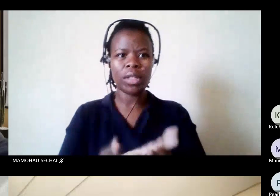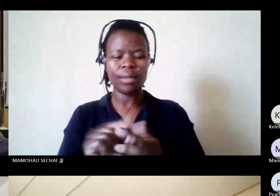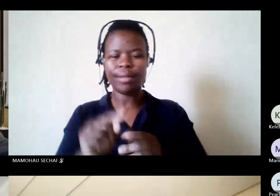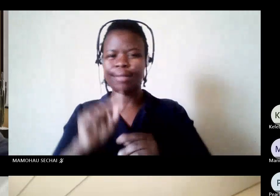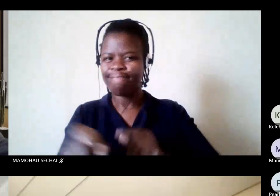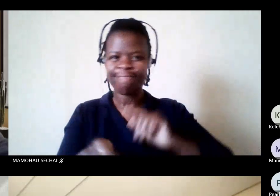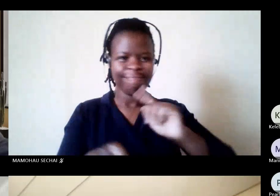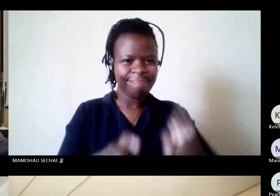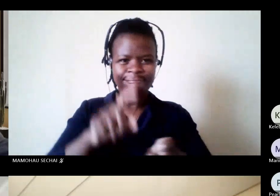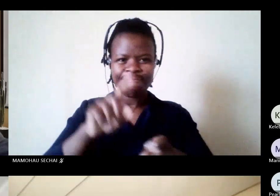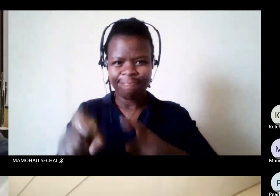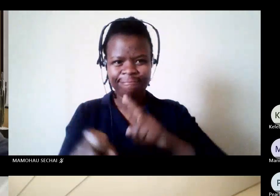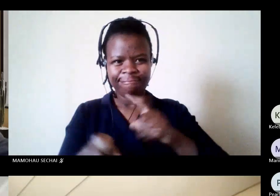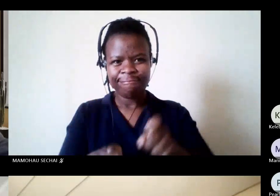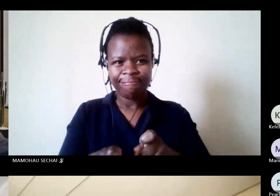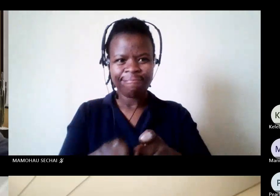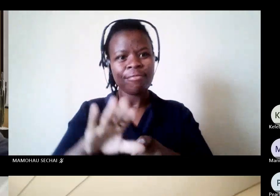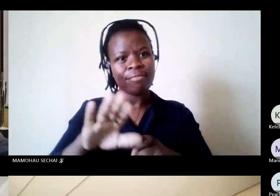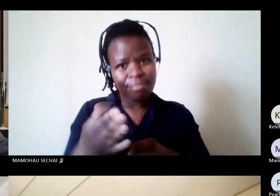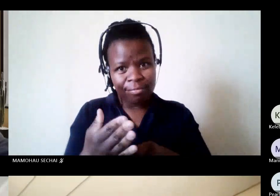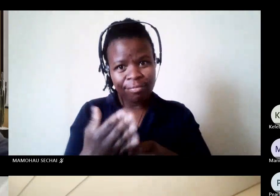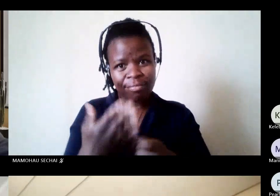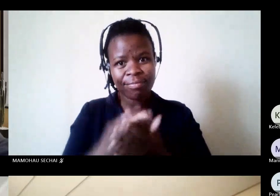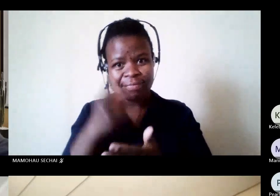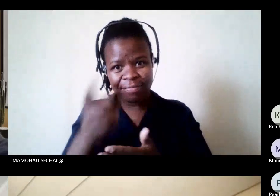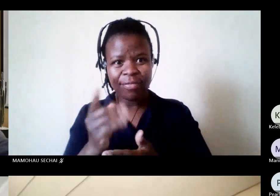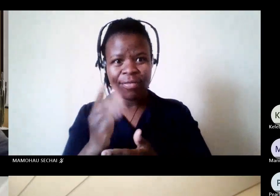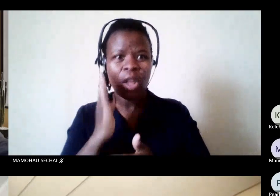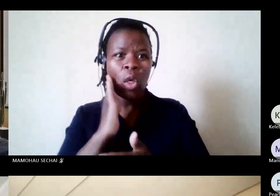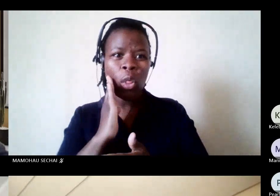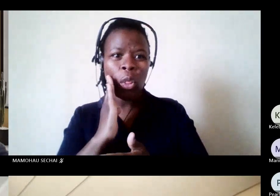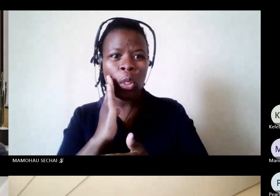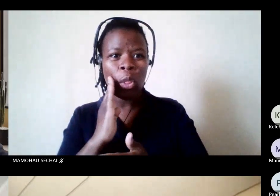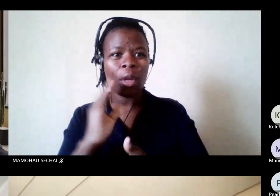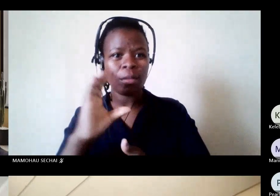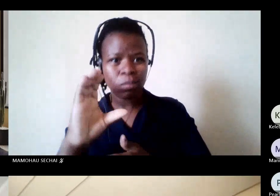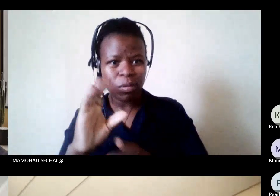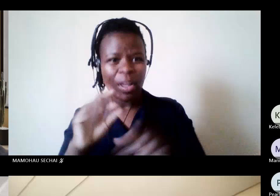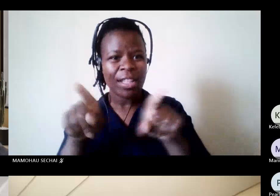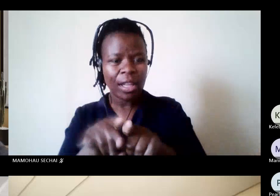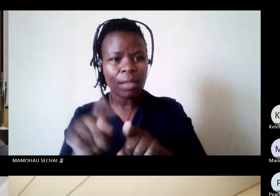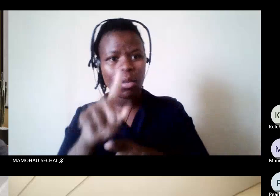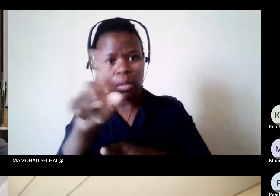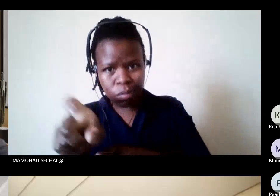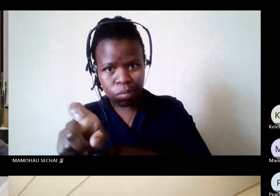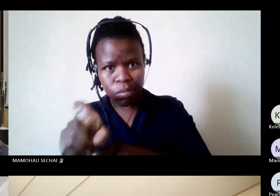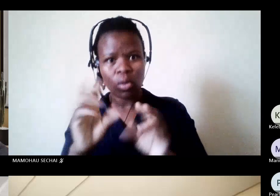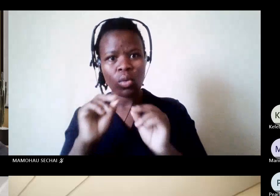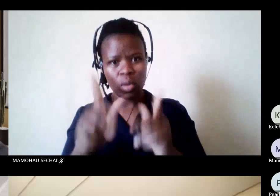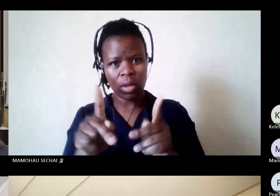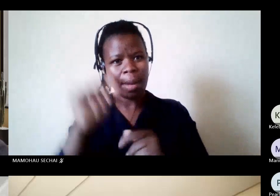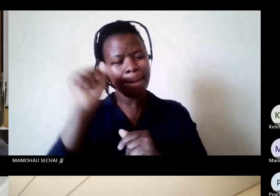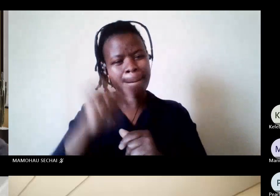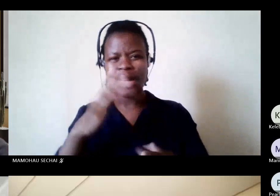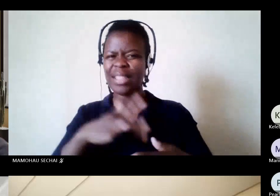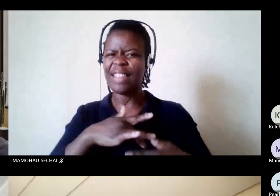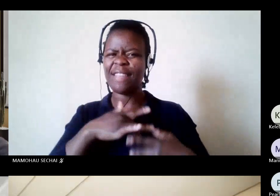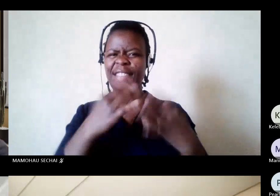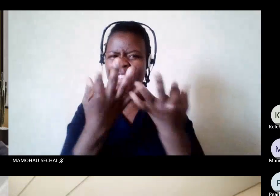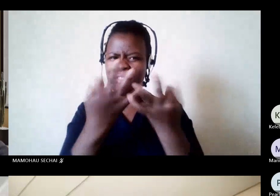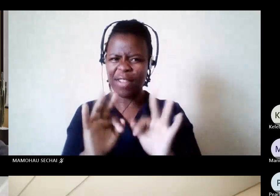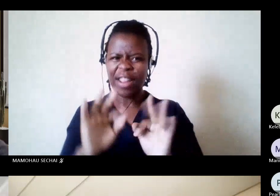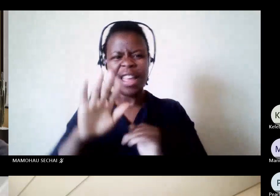questions to either Pearl or Chantal. And please, when you ask the question, Pearl, Chantal, please feel free to weigh in. Even if a question